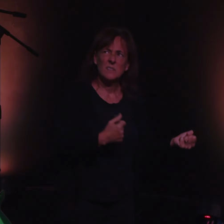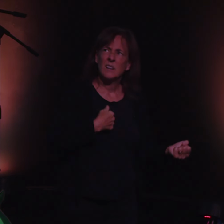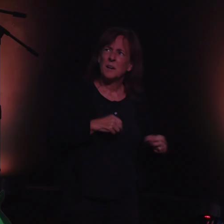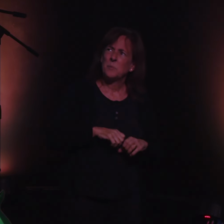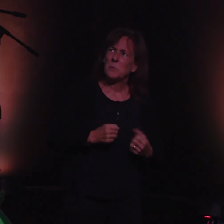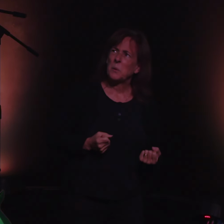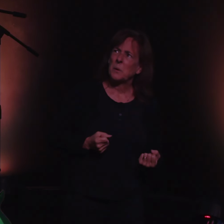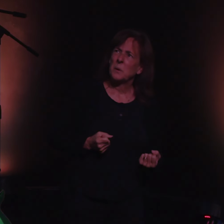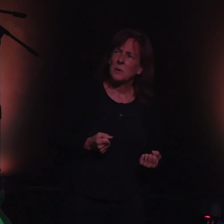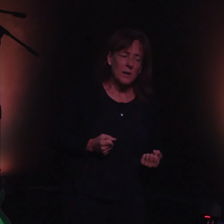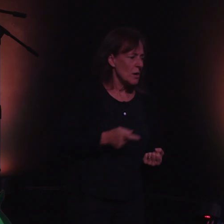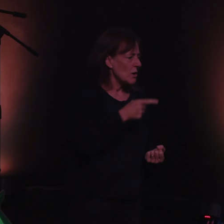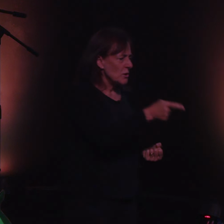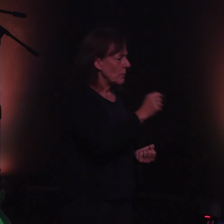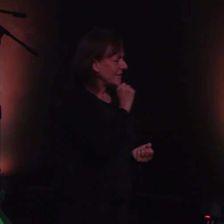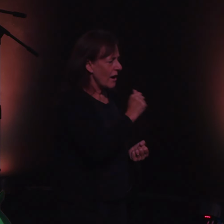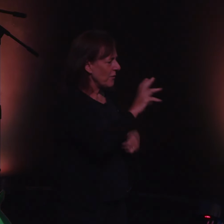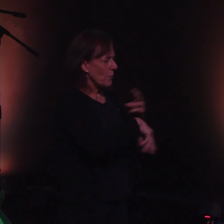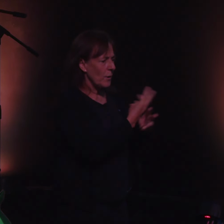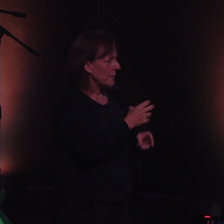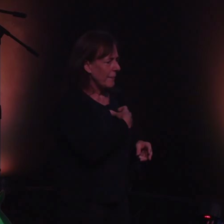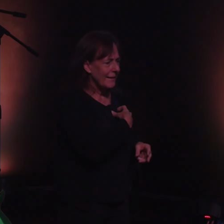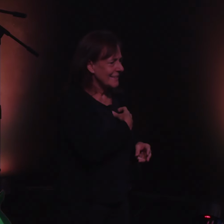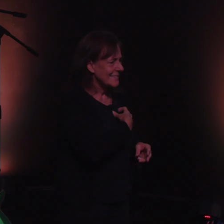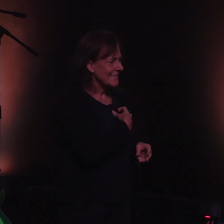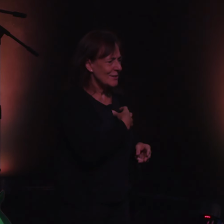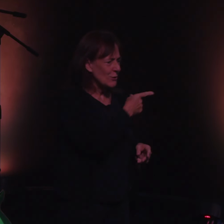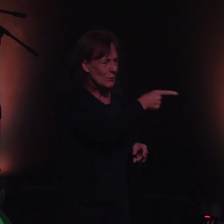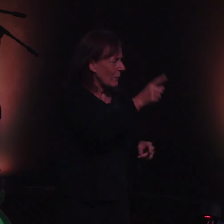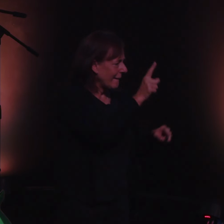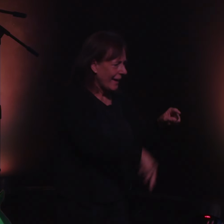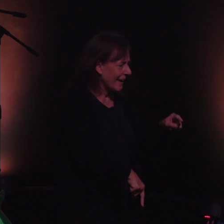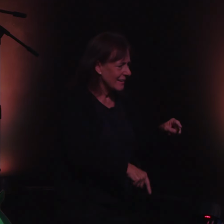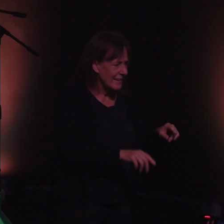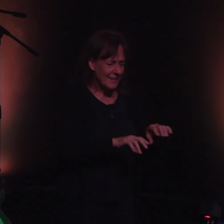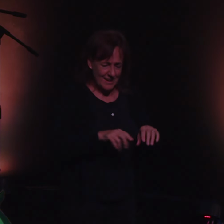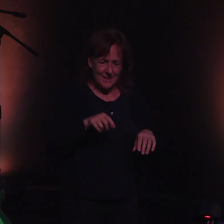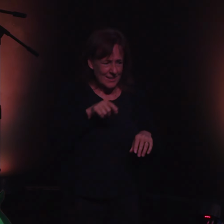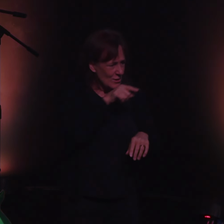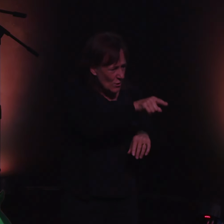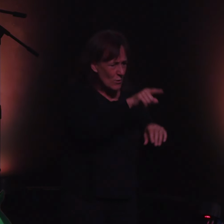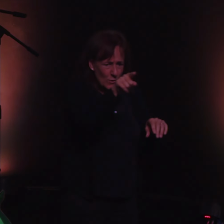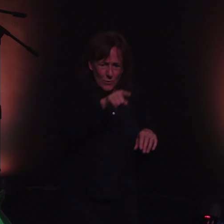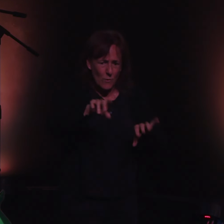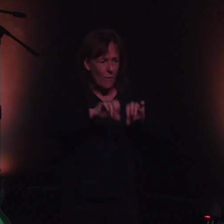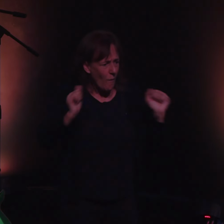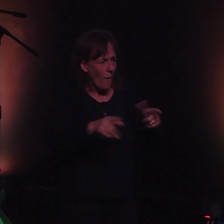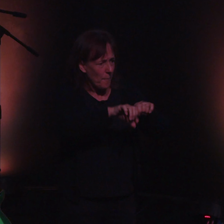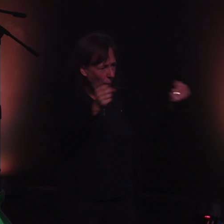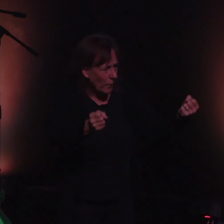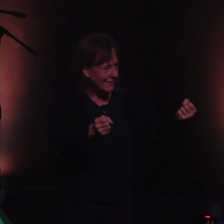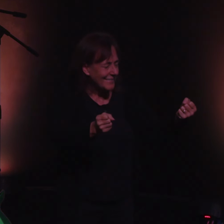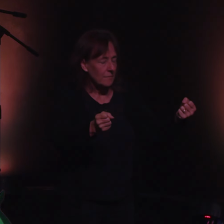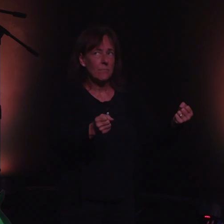You don't have to be the world police because you can't. You're just as broken as the next person. He's